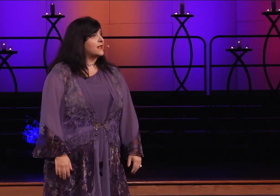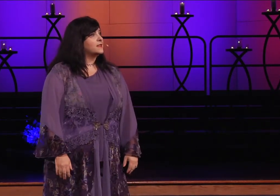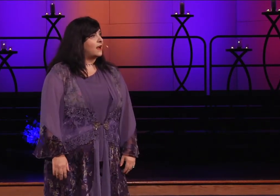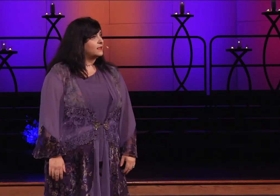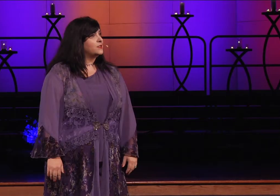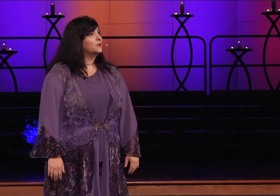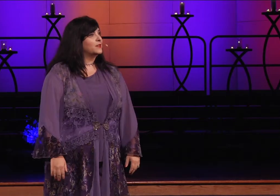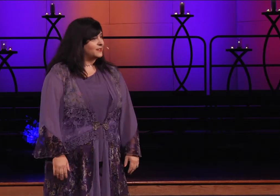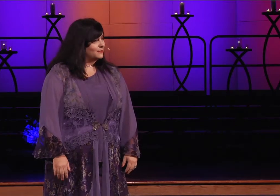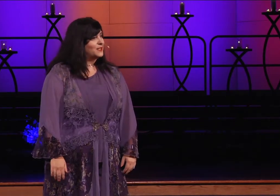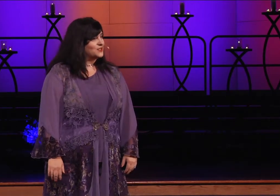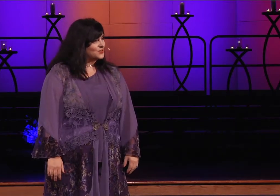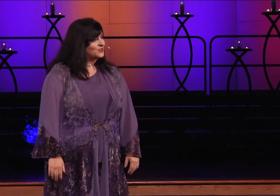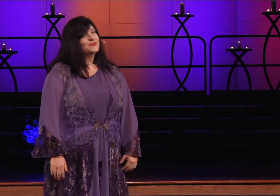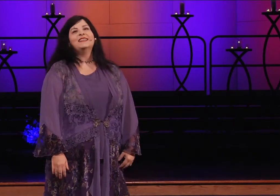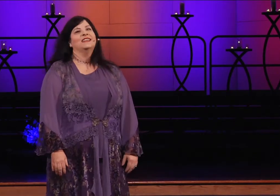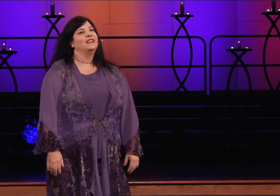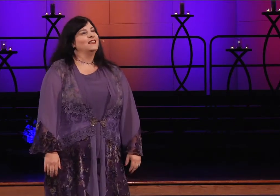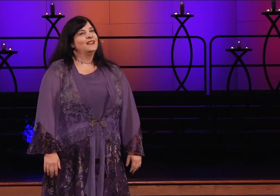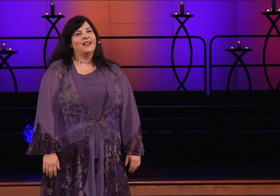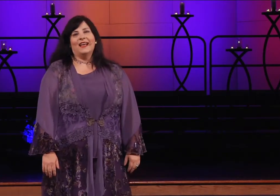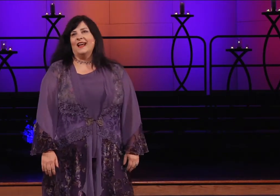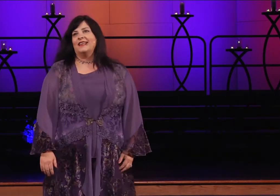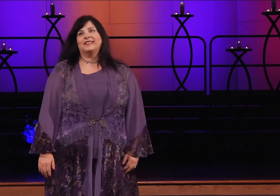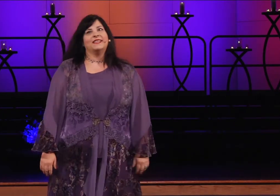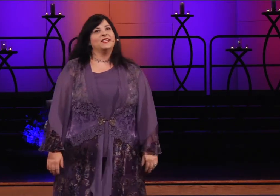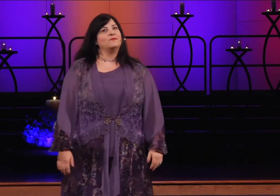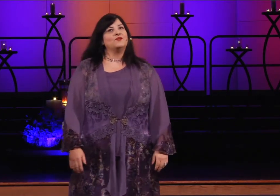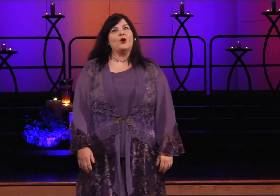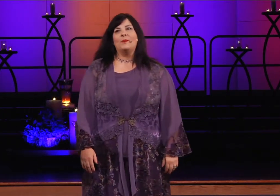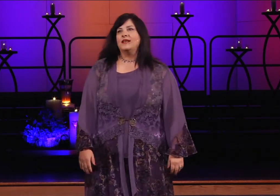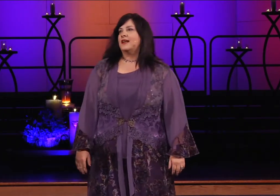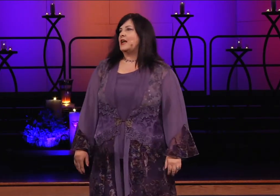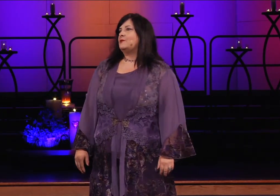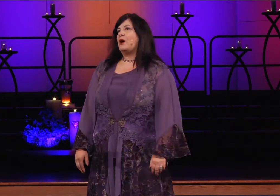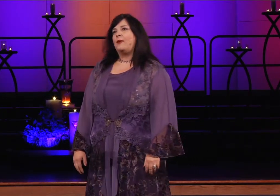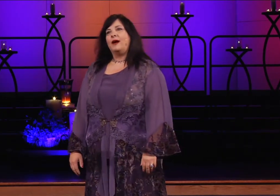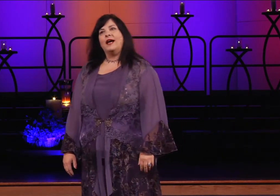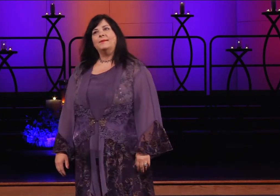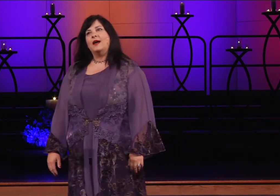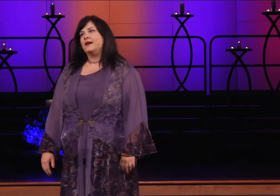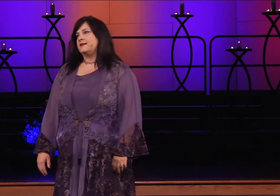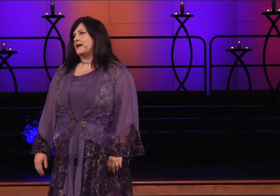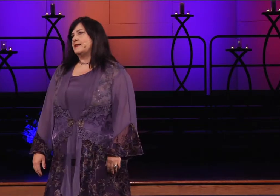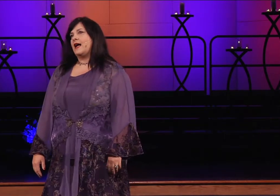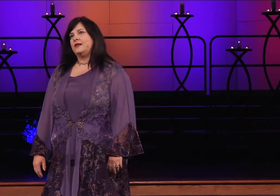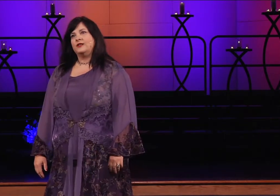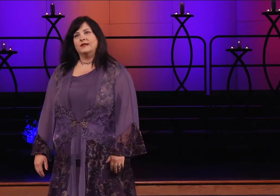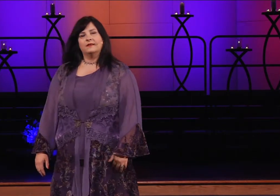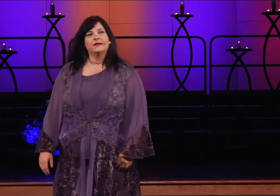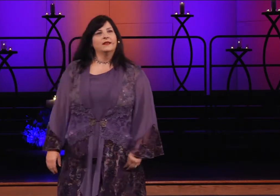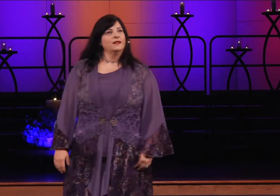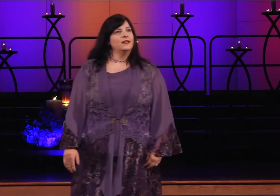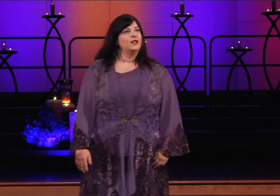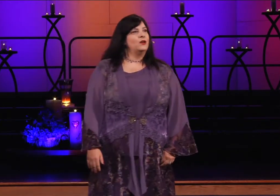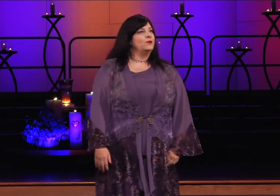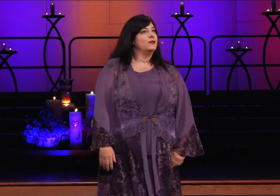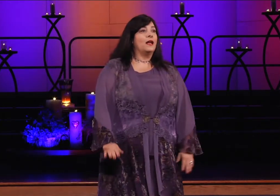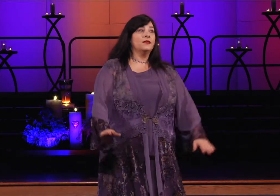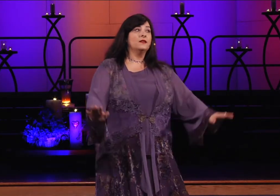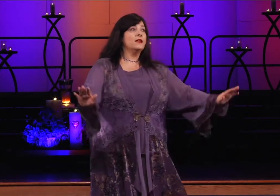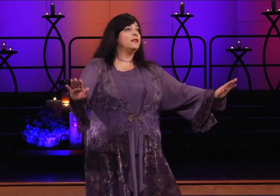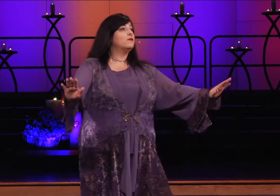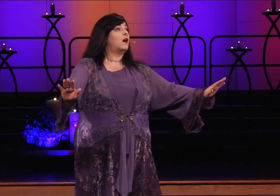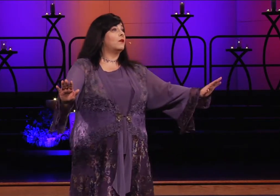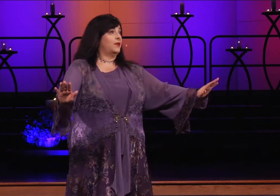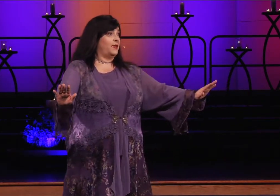was a Scientology minister. And I said to him so many times, Papa, I am not a Scientologist.